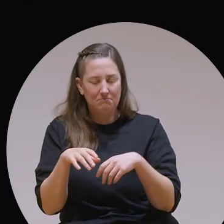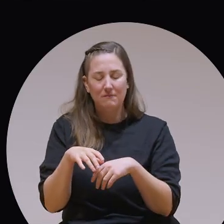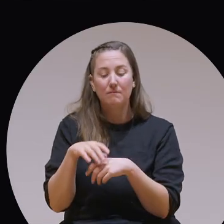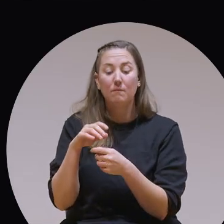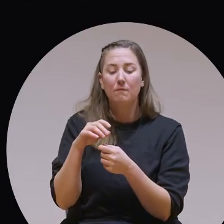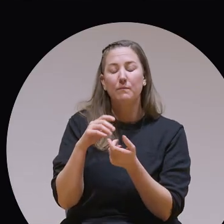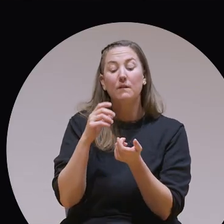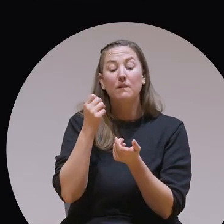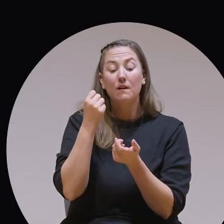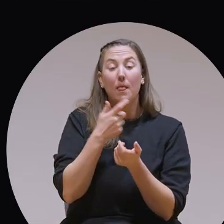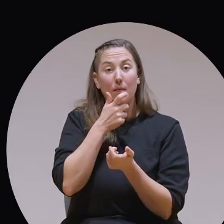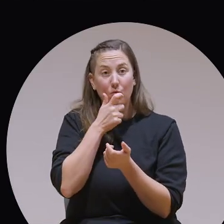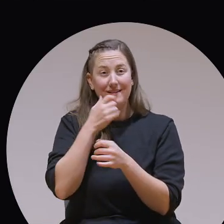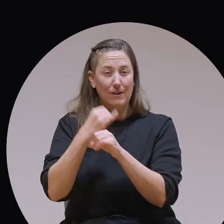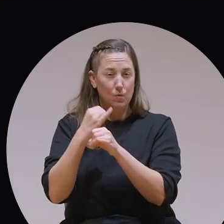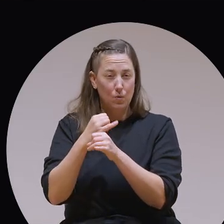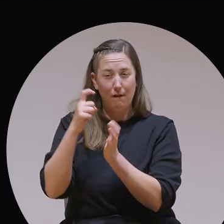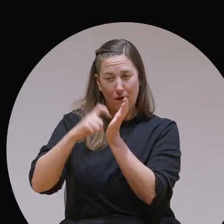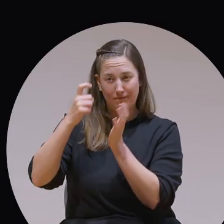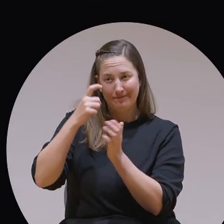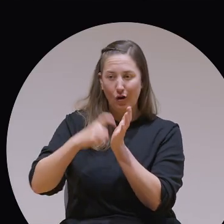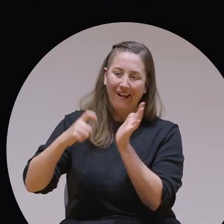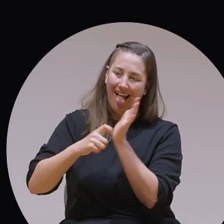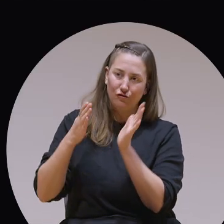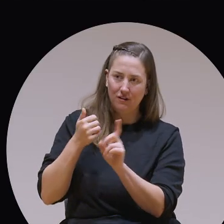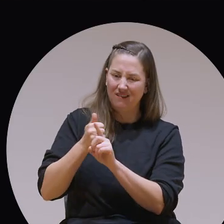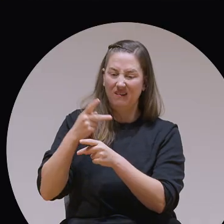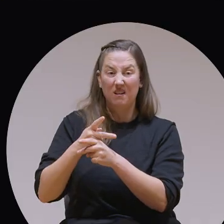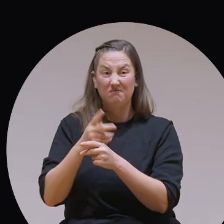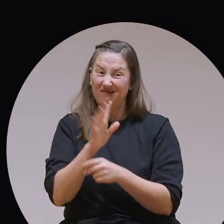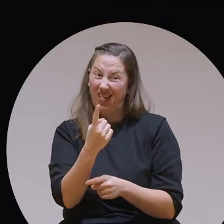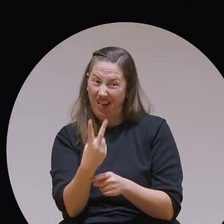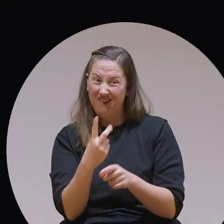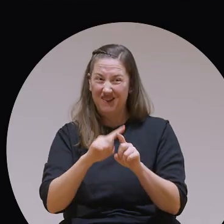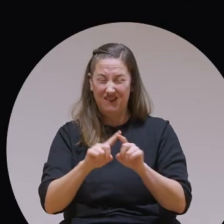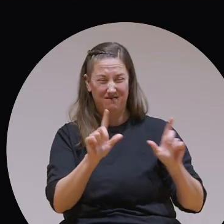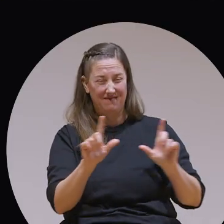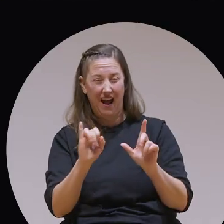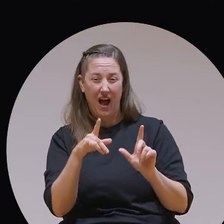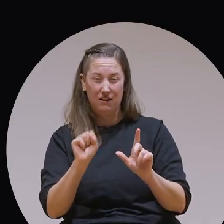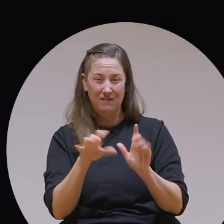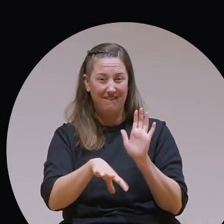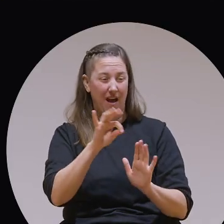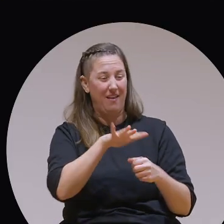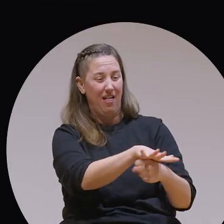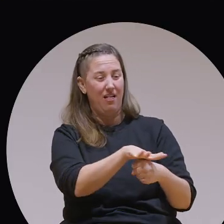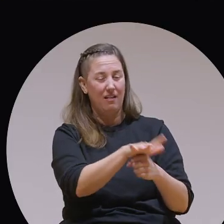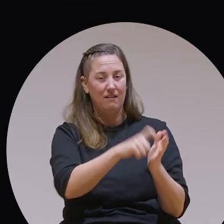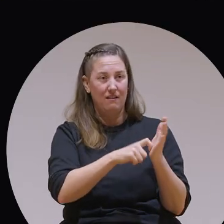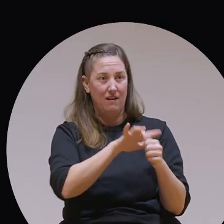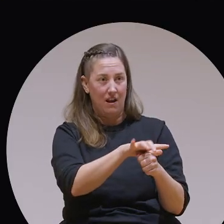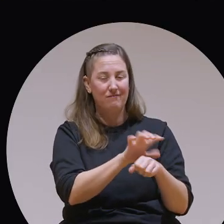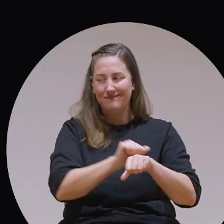So the British Institute of Archaeology got to keep half of these amazing eye idols that were discovered in Tel Brak, and they were